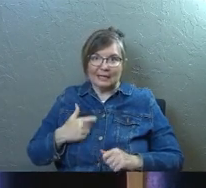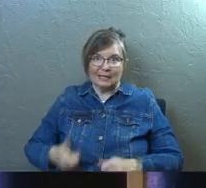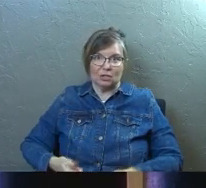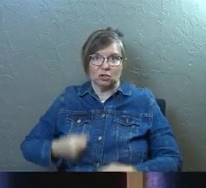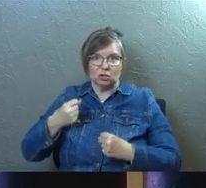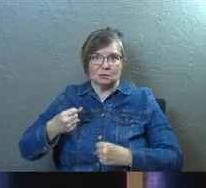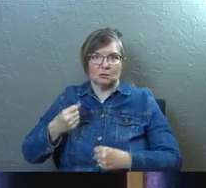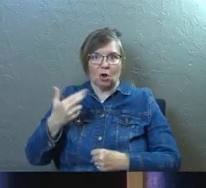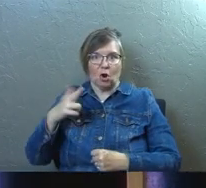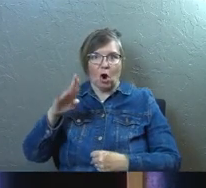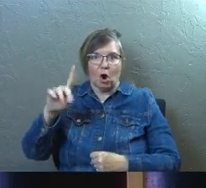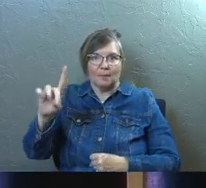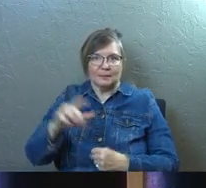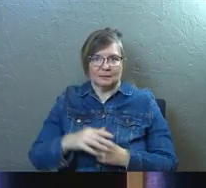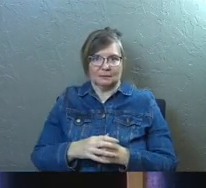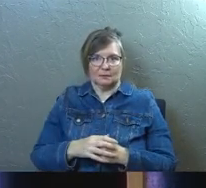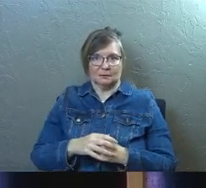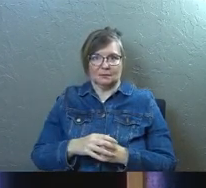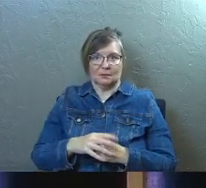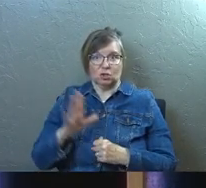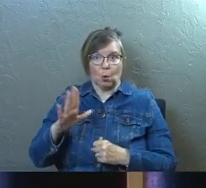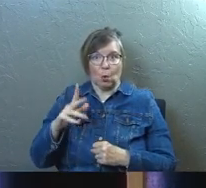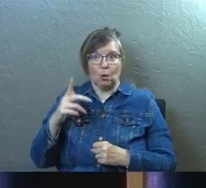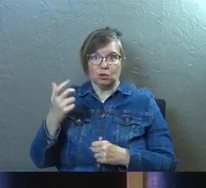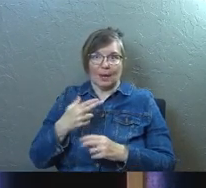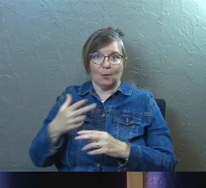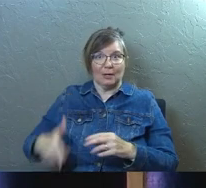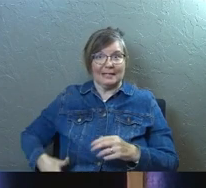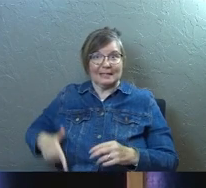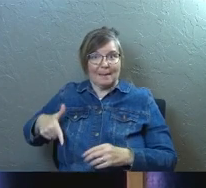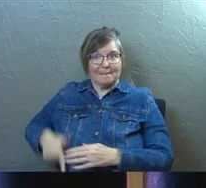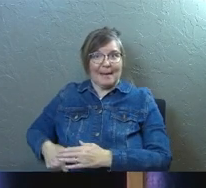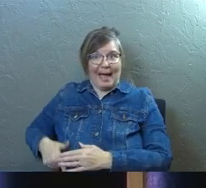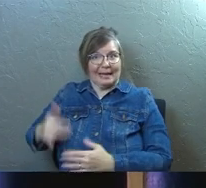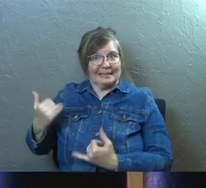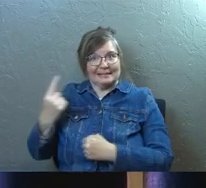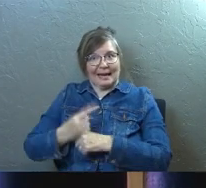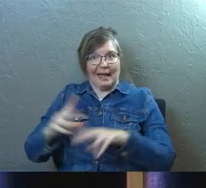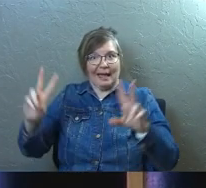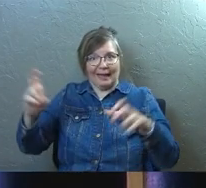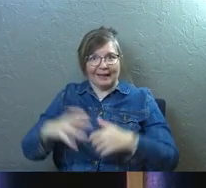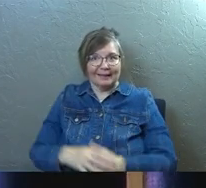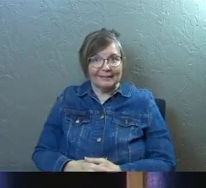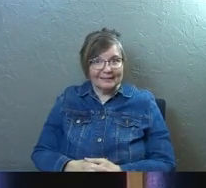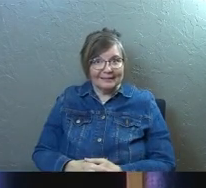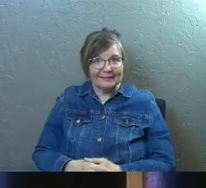armed. Your shepherd is packing today.